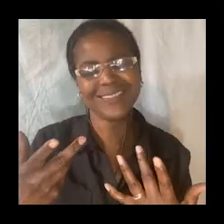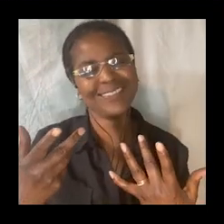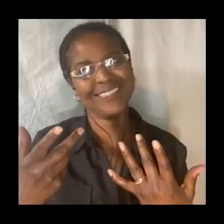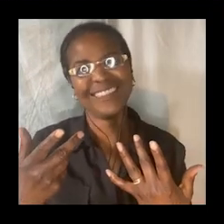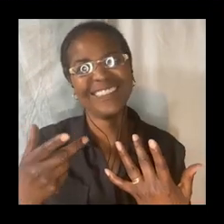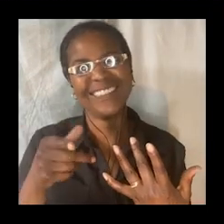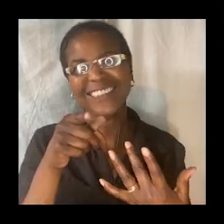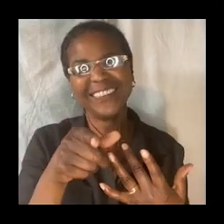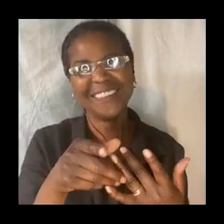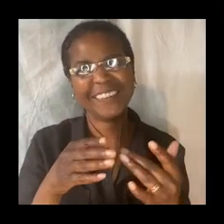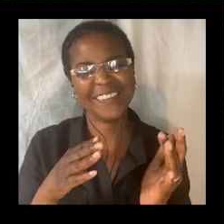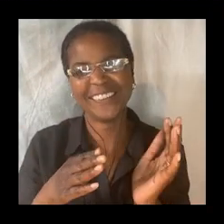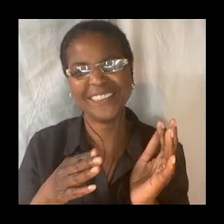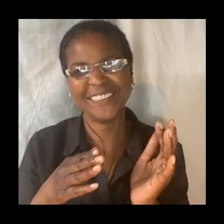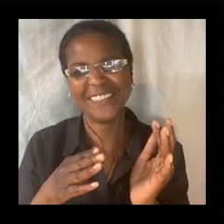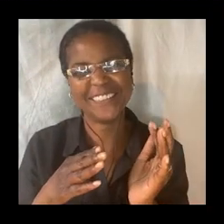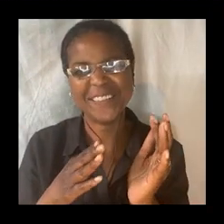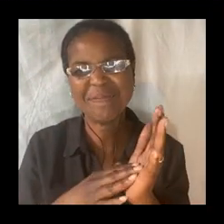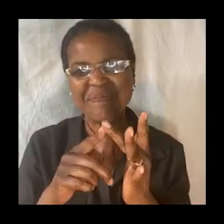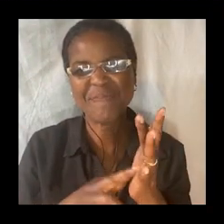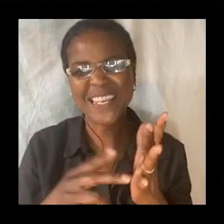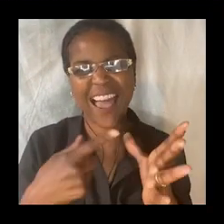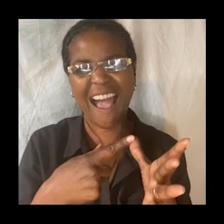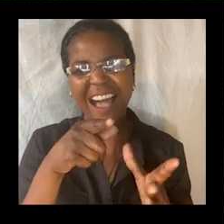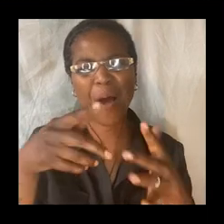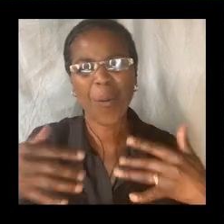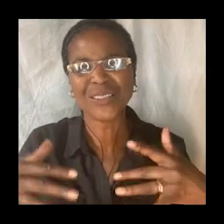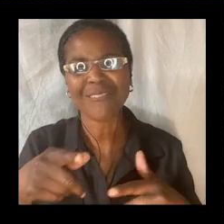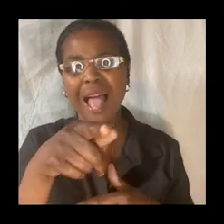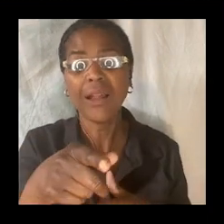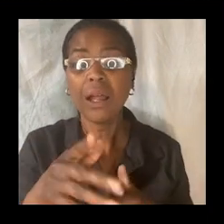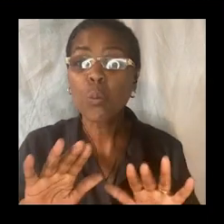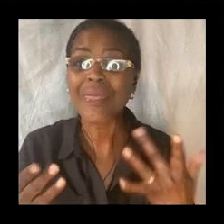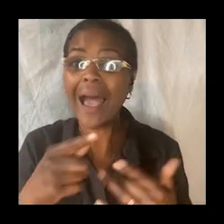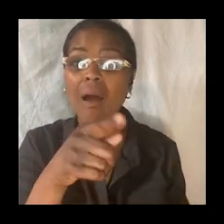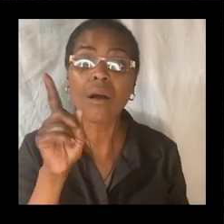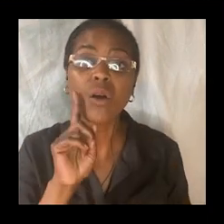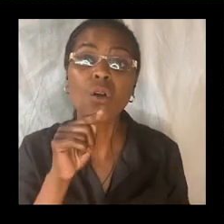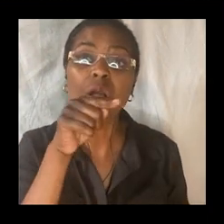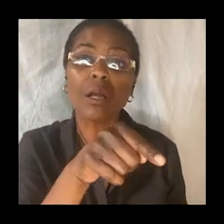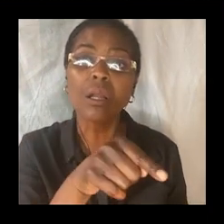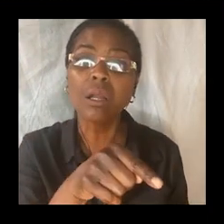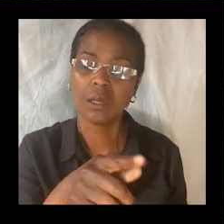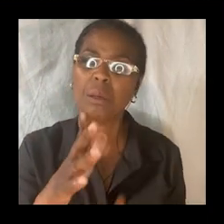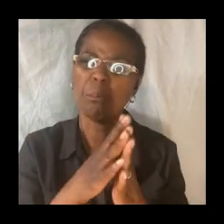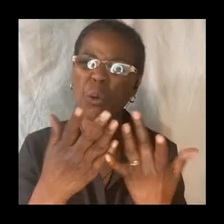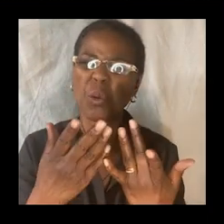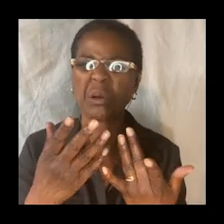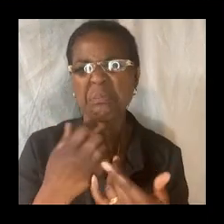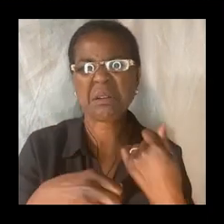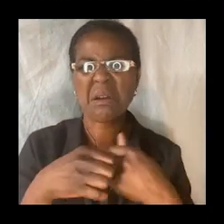this was all kind of revelation to me. And yeah, it was wonderful to have Mina. Without